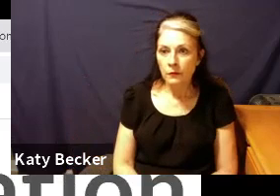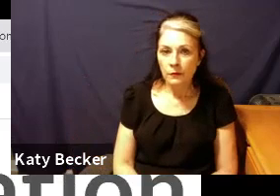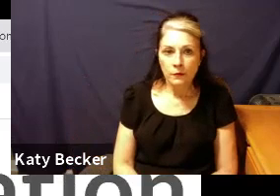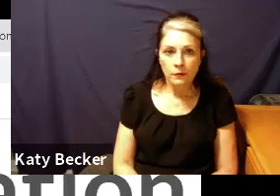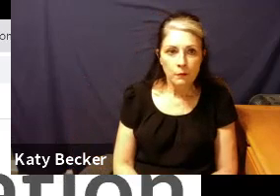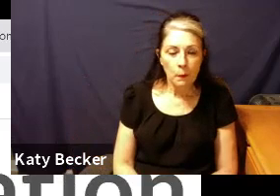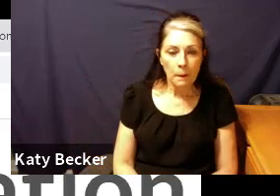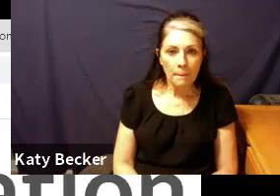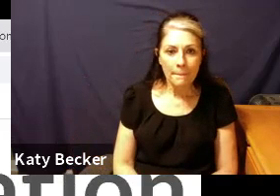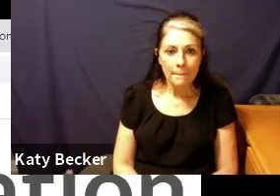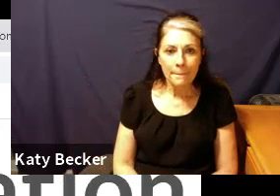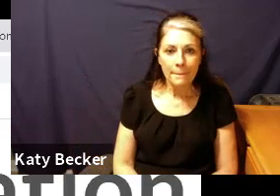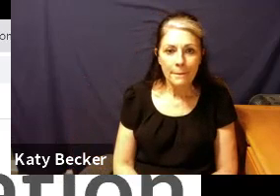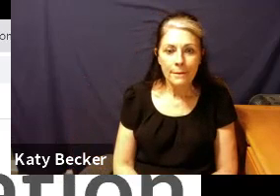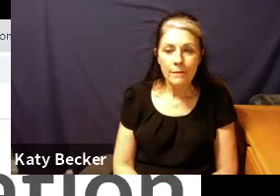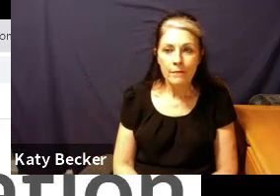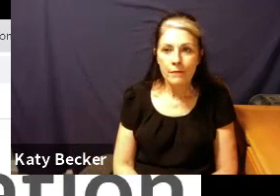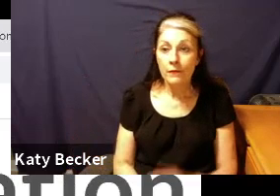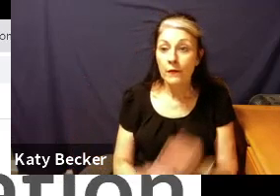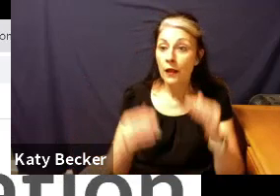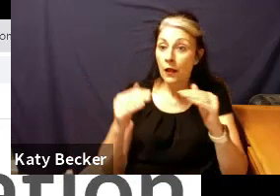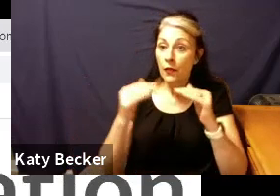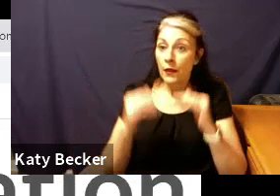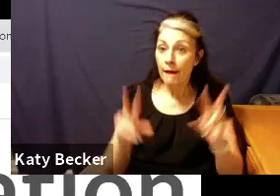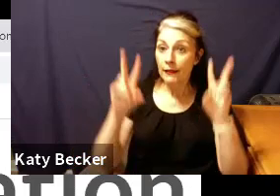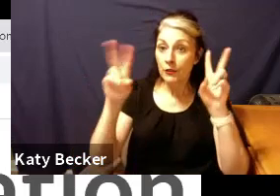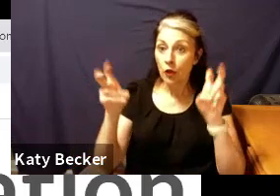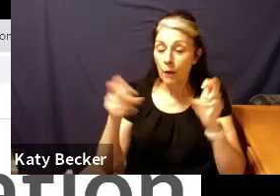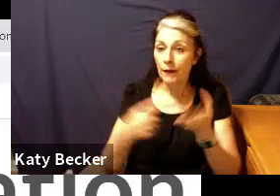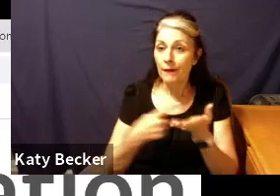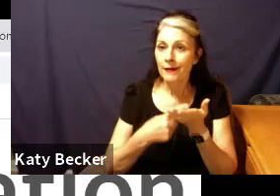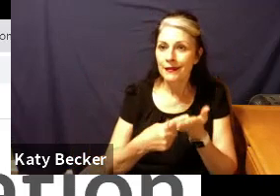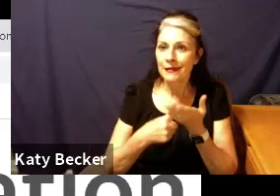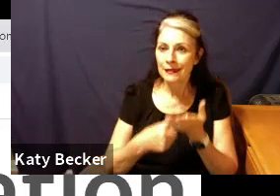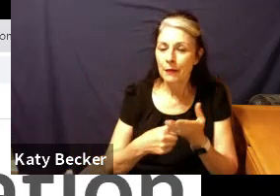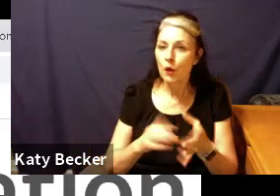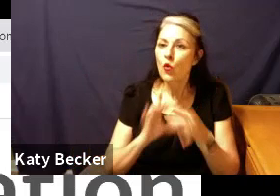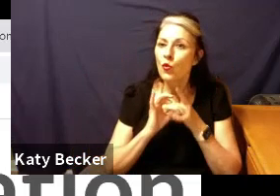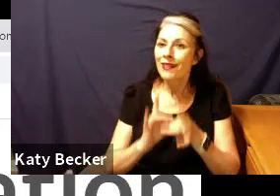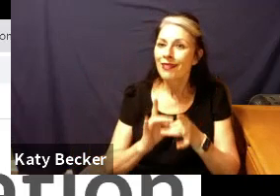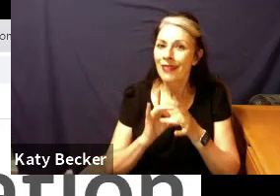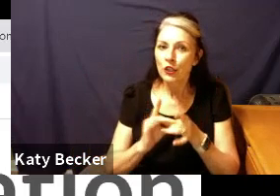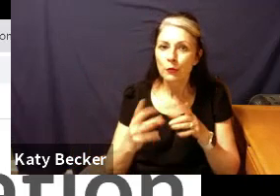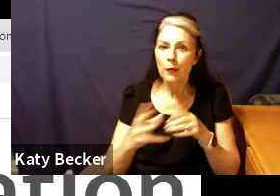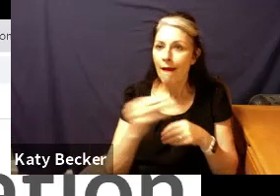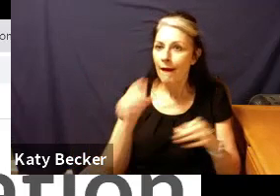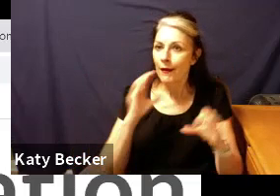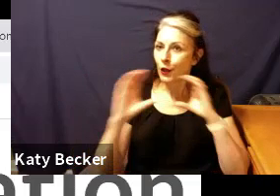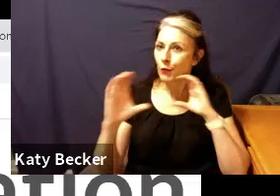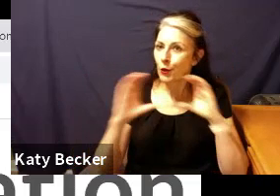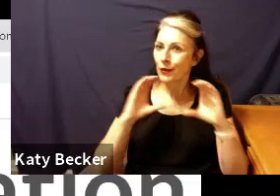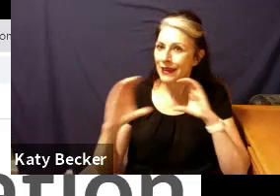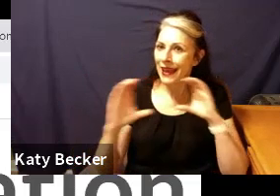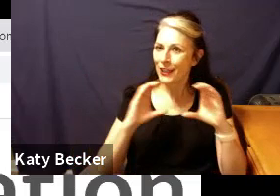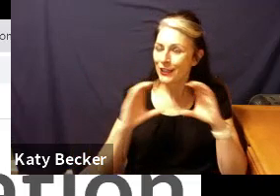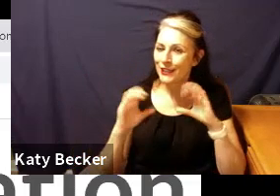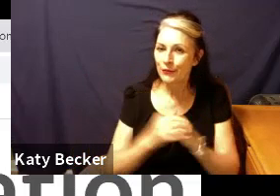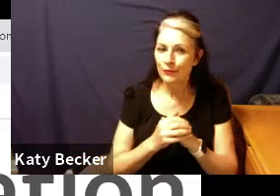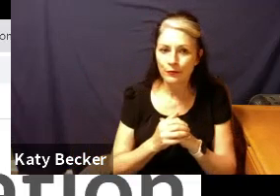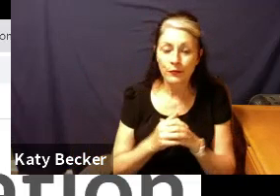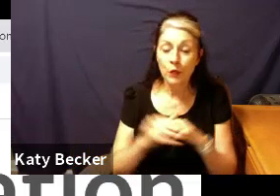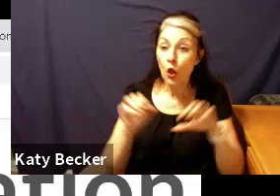Okay, so the next topic that we discuss are relationships and communication. And this